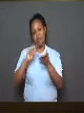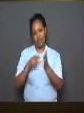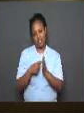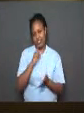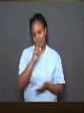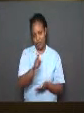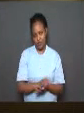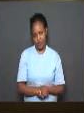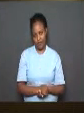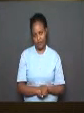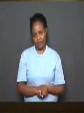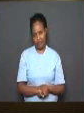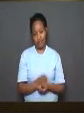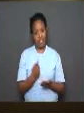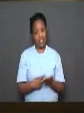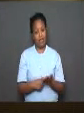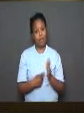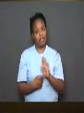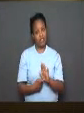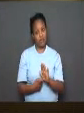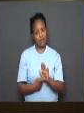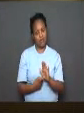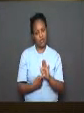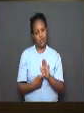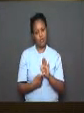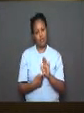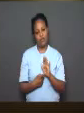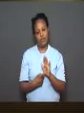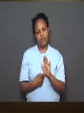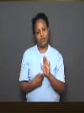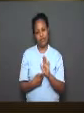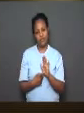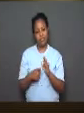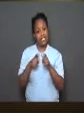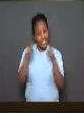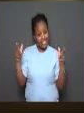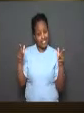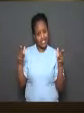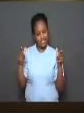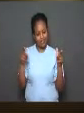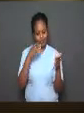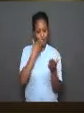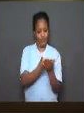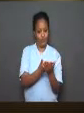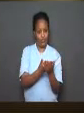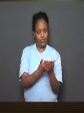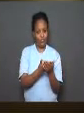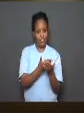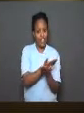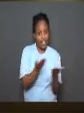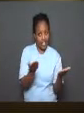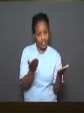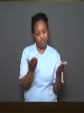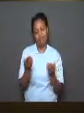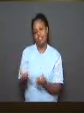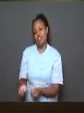people. It represents an ideal, the greatest possible good